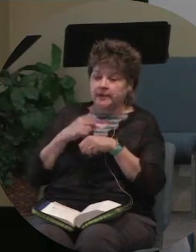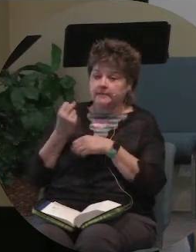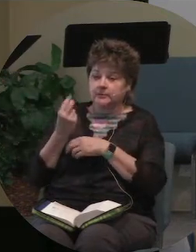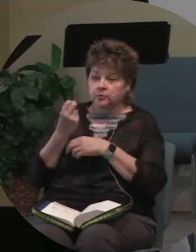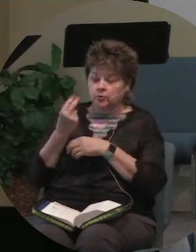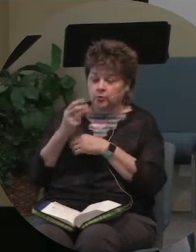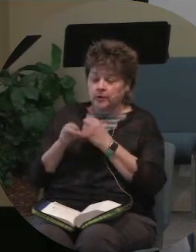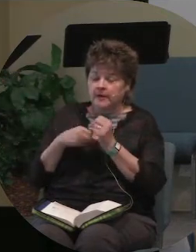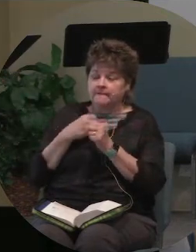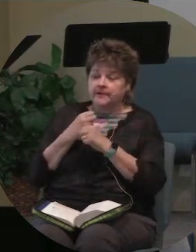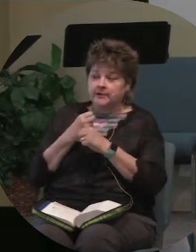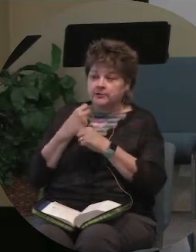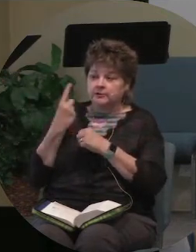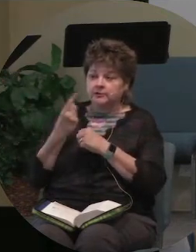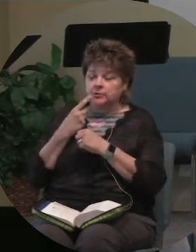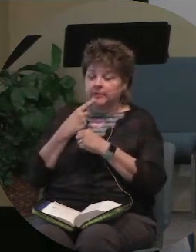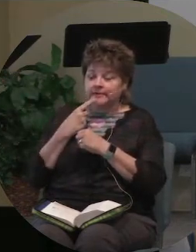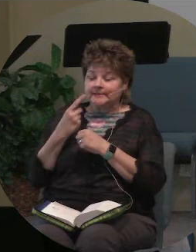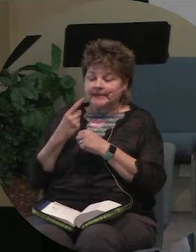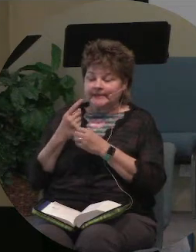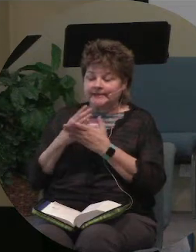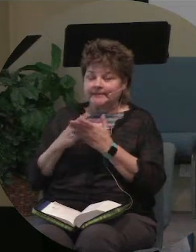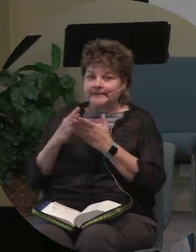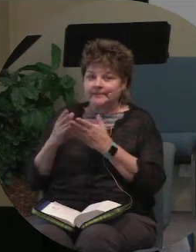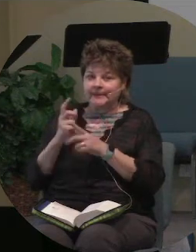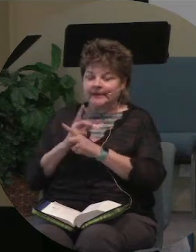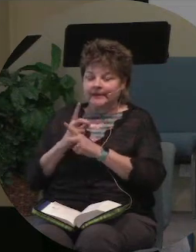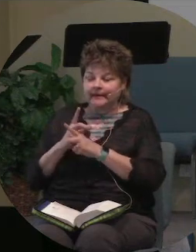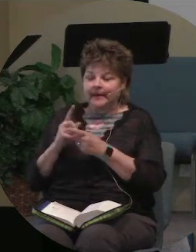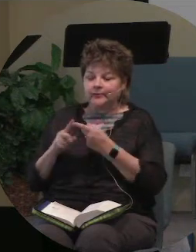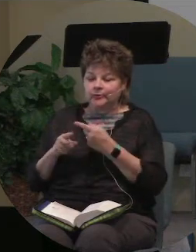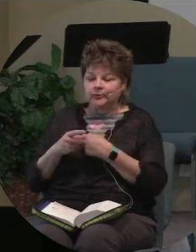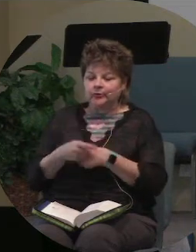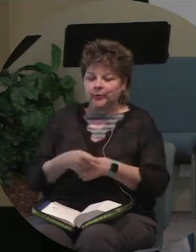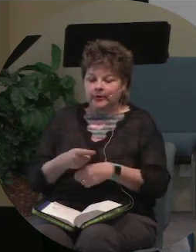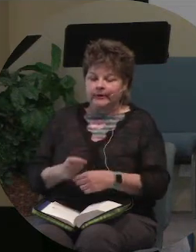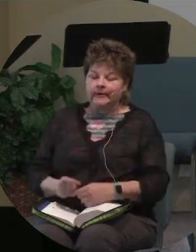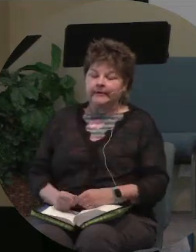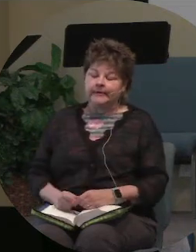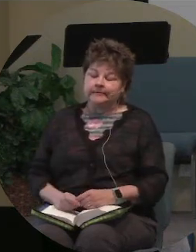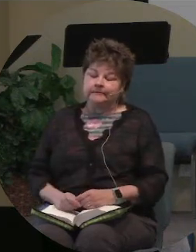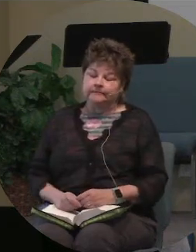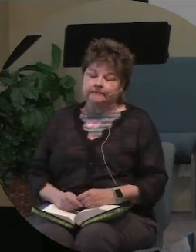years, someone says something kind to her.